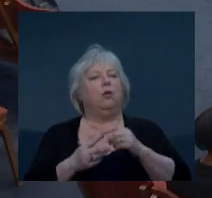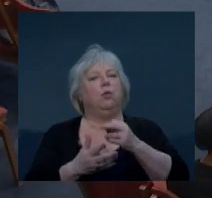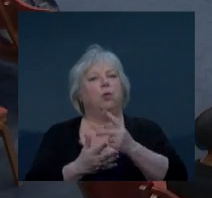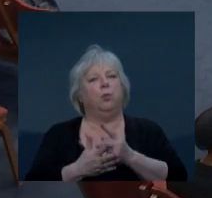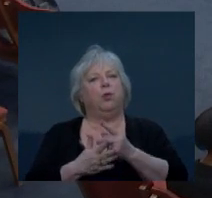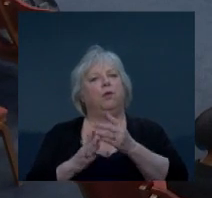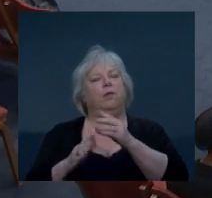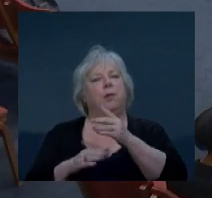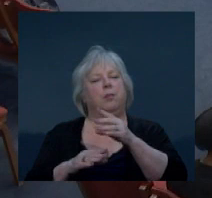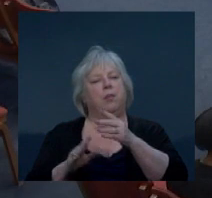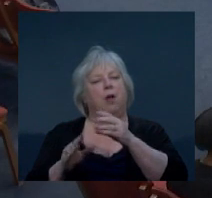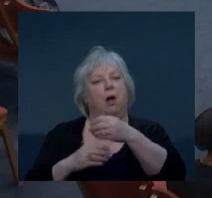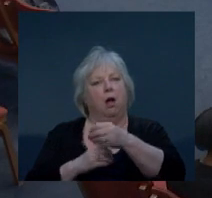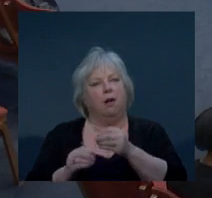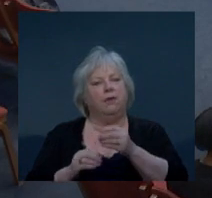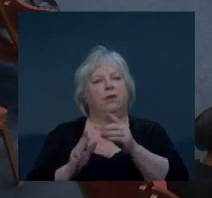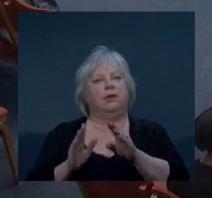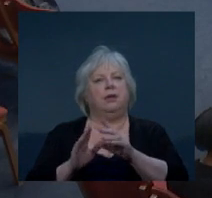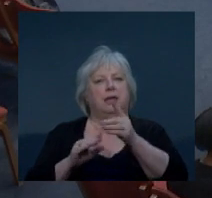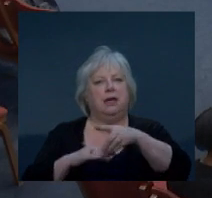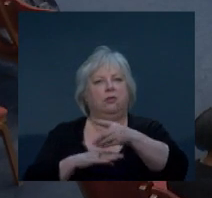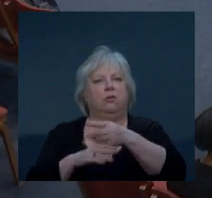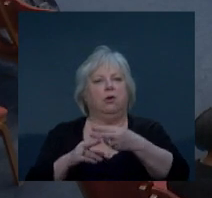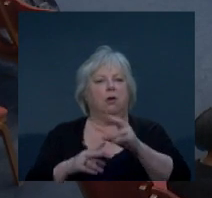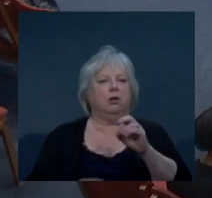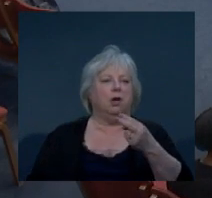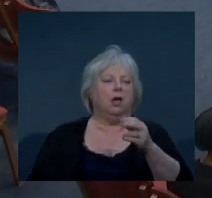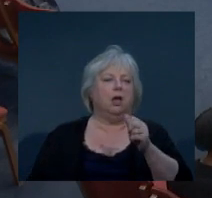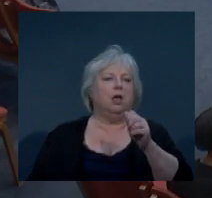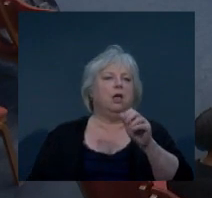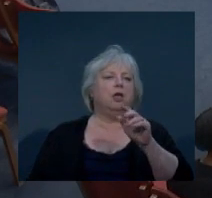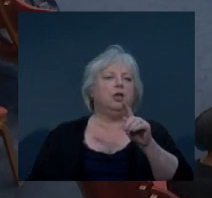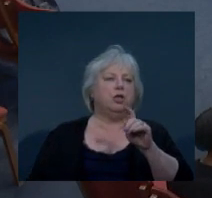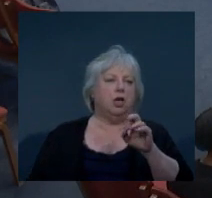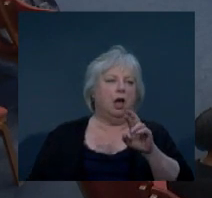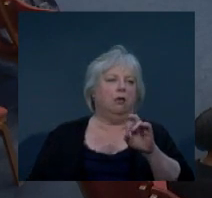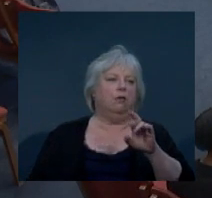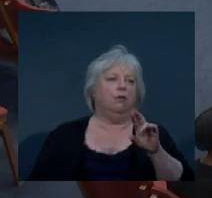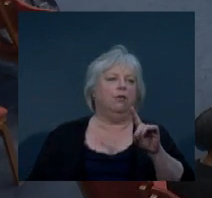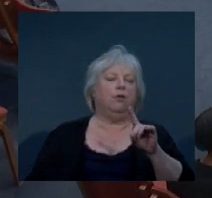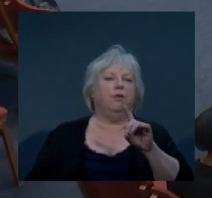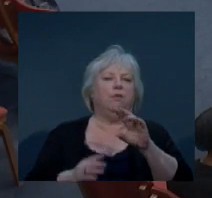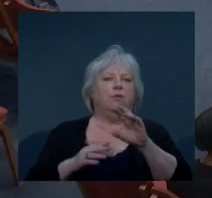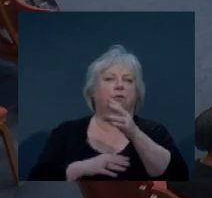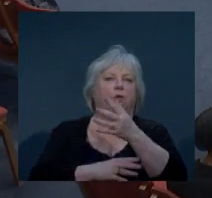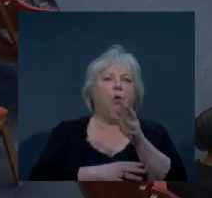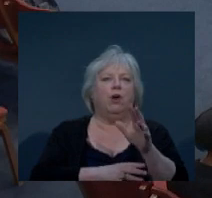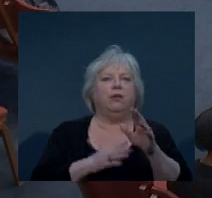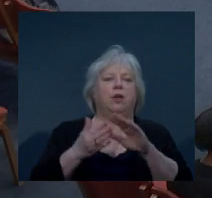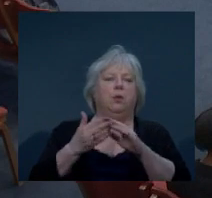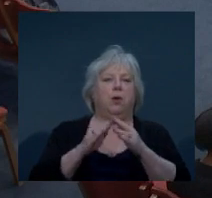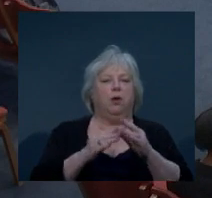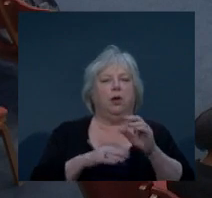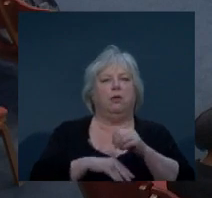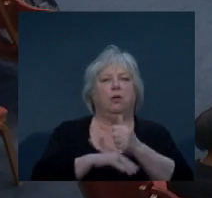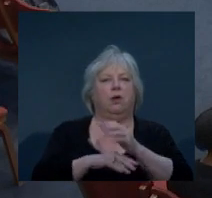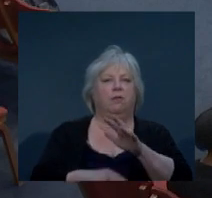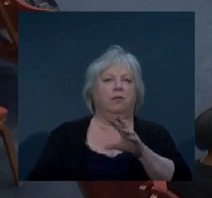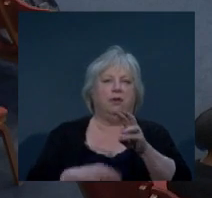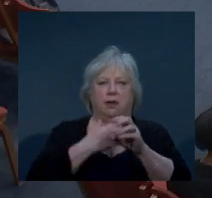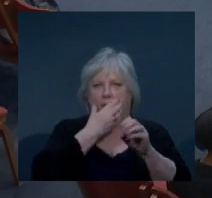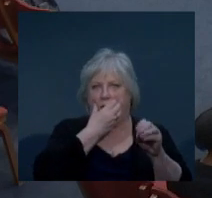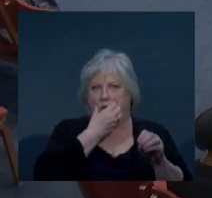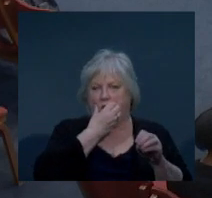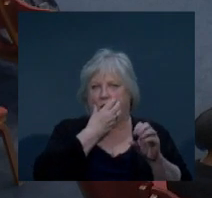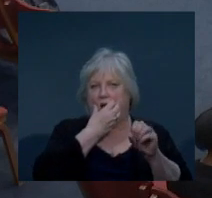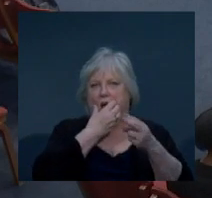a plan zoning development, establish a plan office district titled Shackelford Forest Communities, long form POD, located at 5600 South Shackelford Road, third